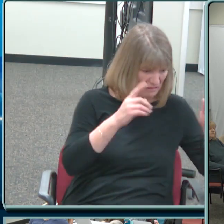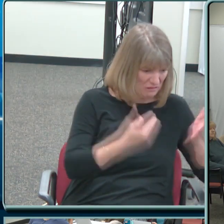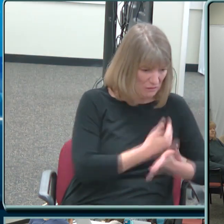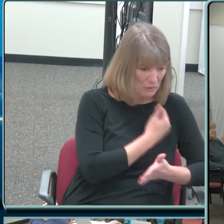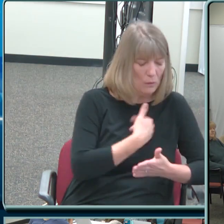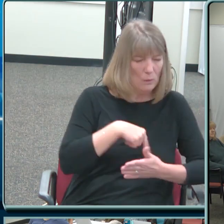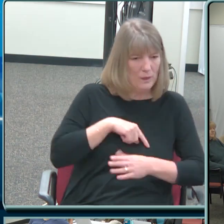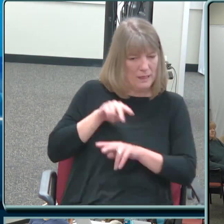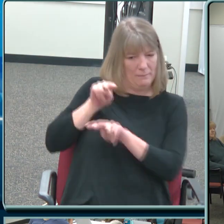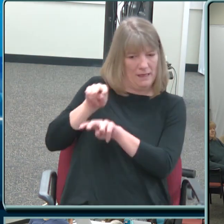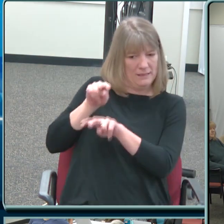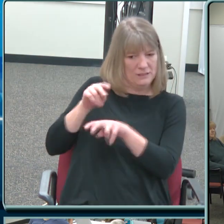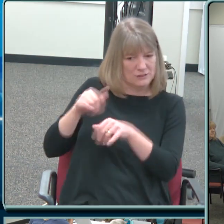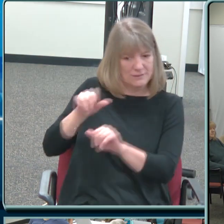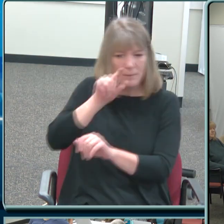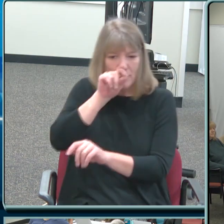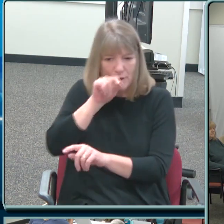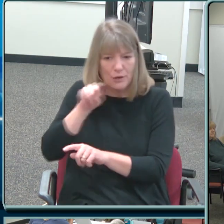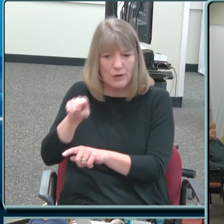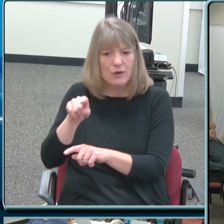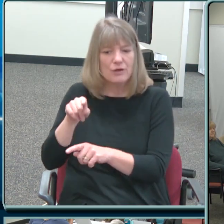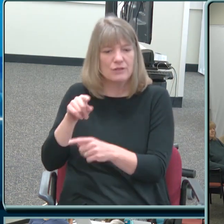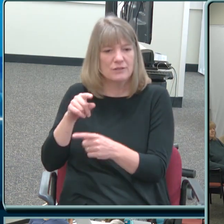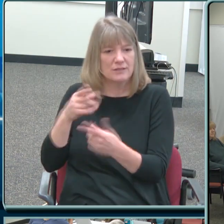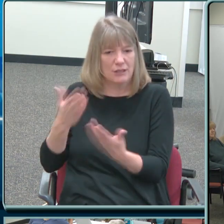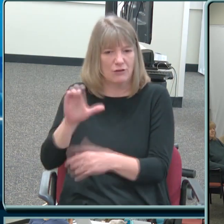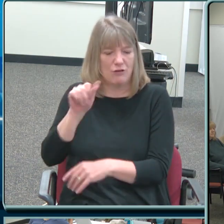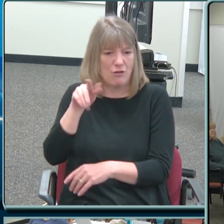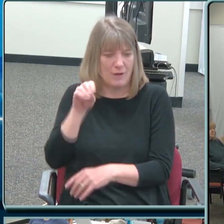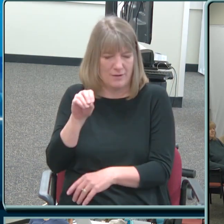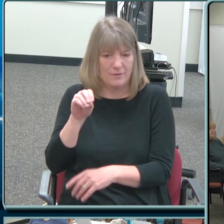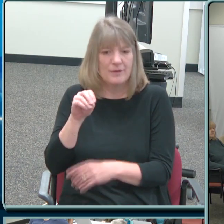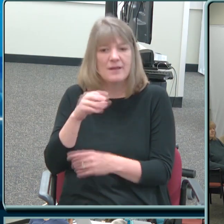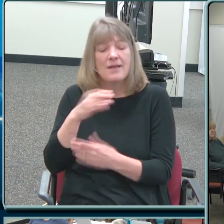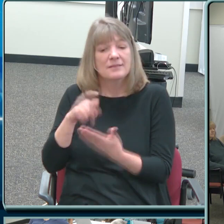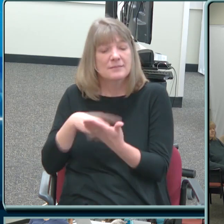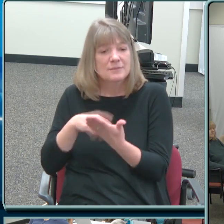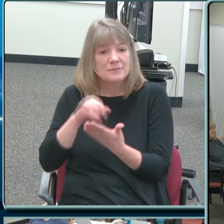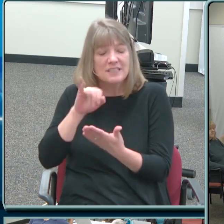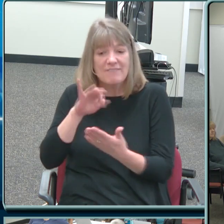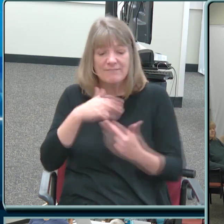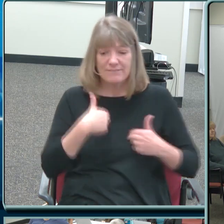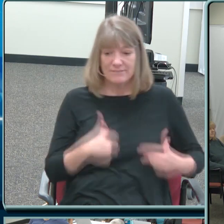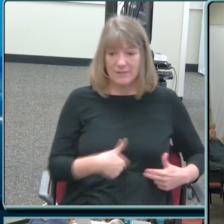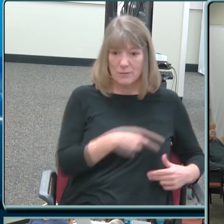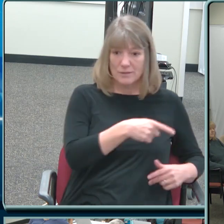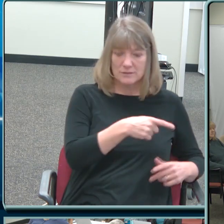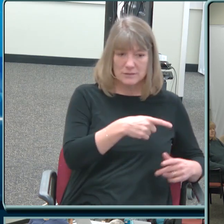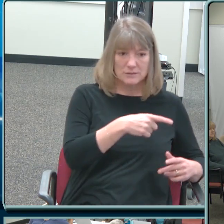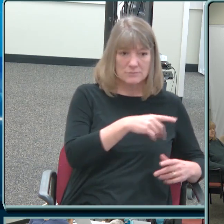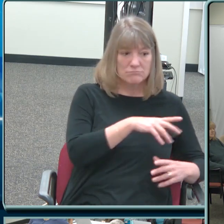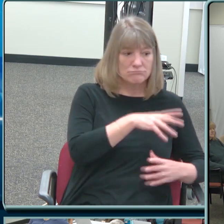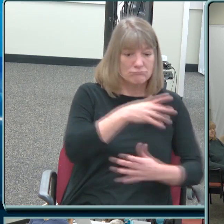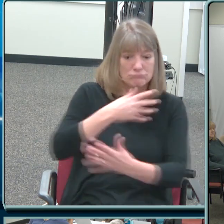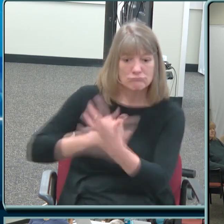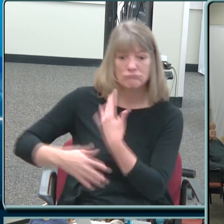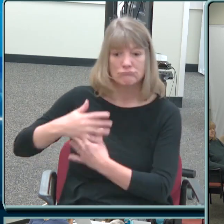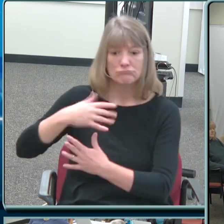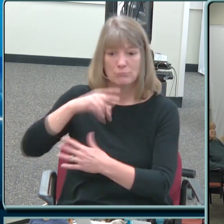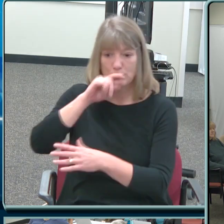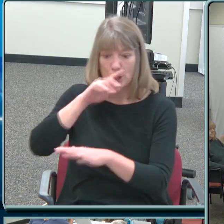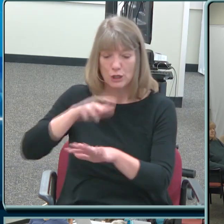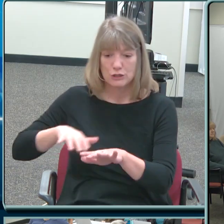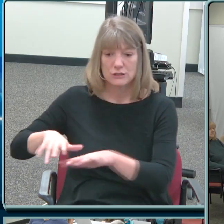pay attention to bird flu, and we pay attention to bird flu in Colorado. And sometimes if we've had humans who have been interacting with these infected flocks or